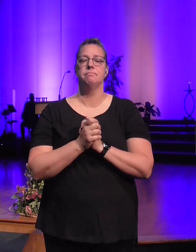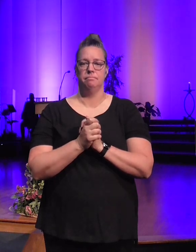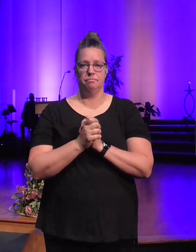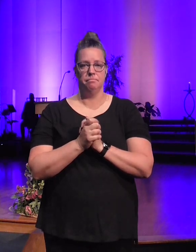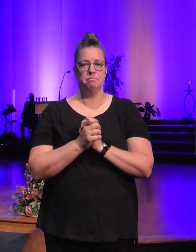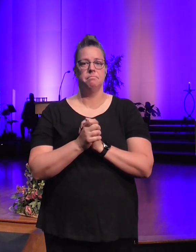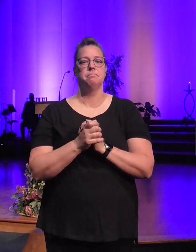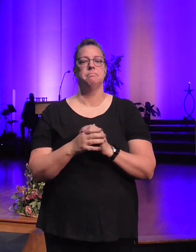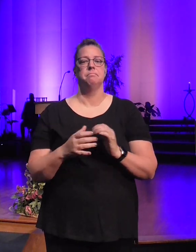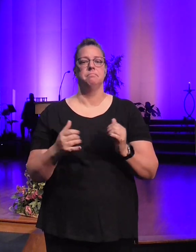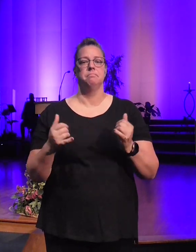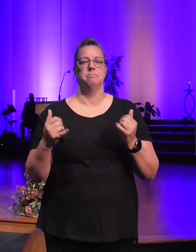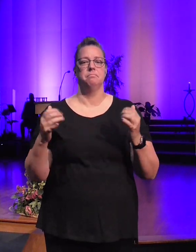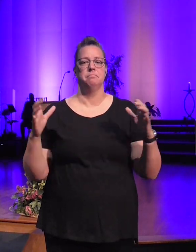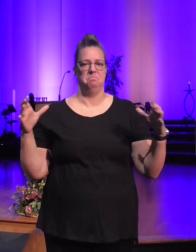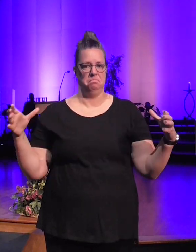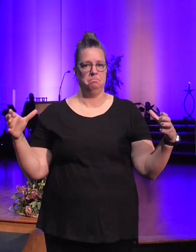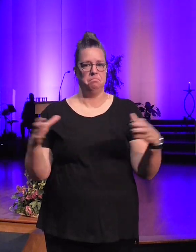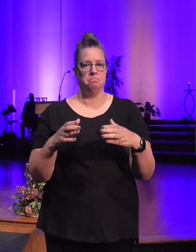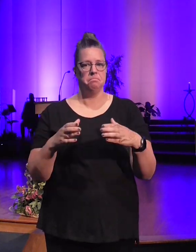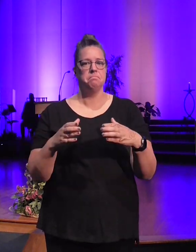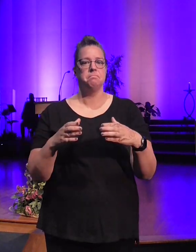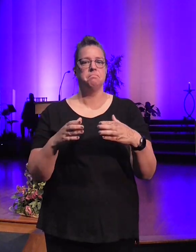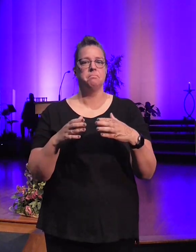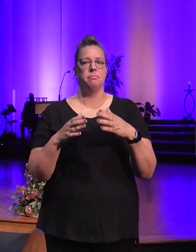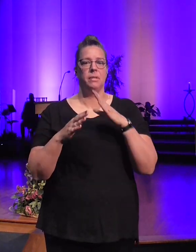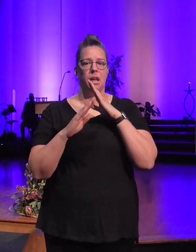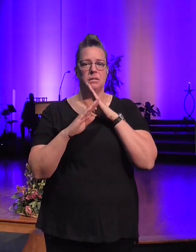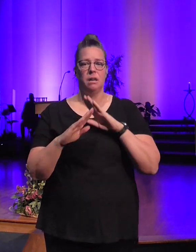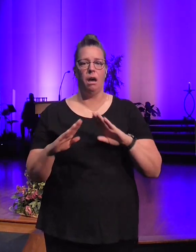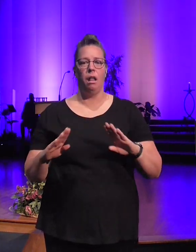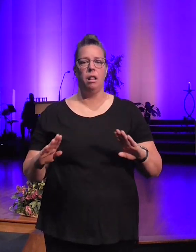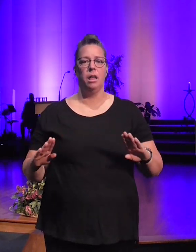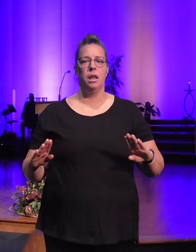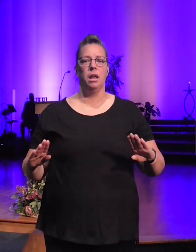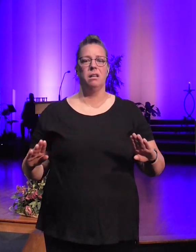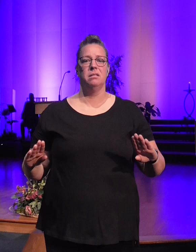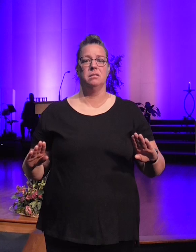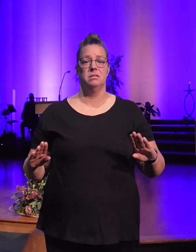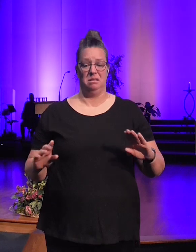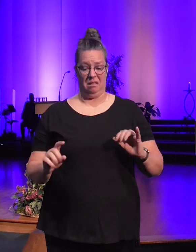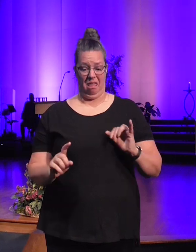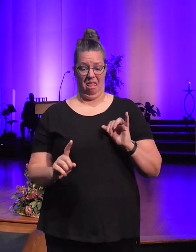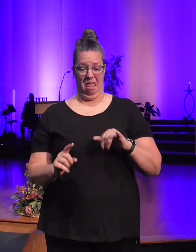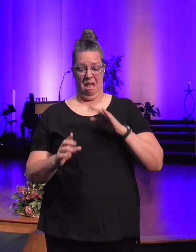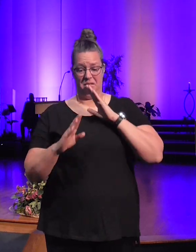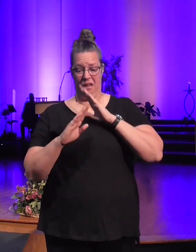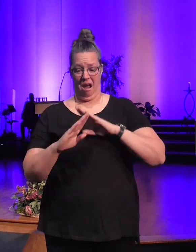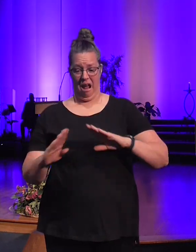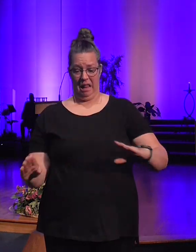We gather together in the silence, which is the heart and